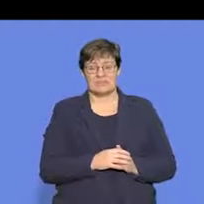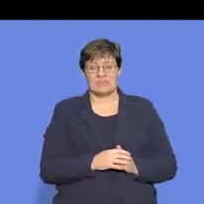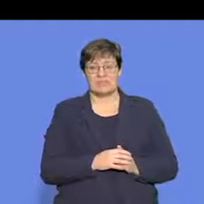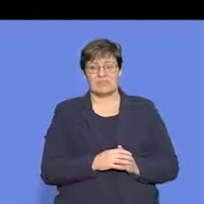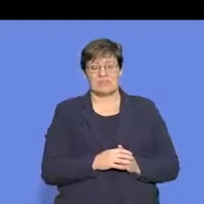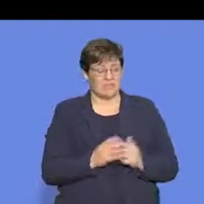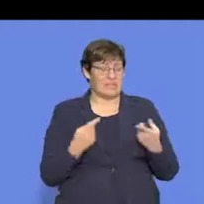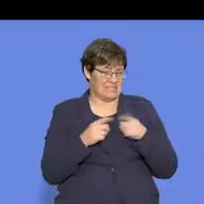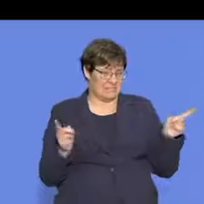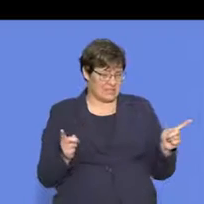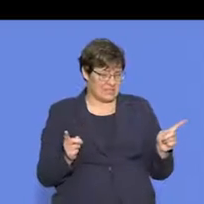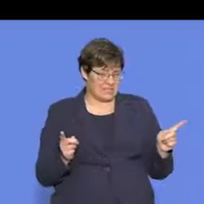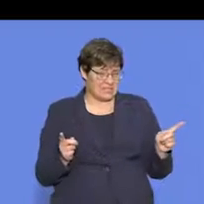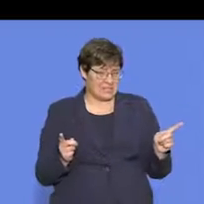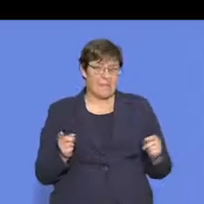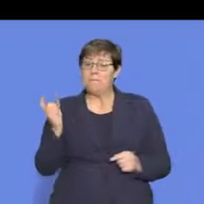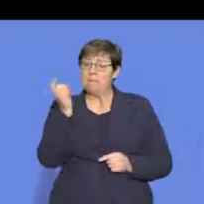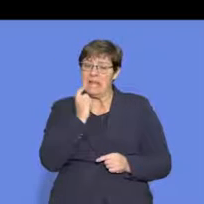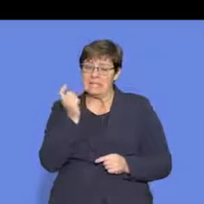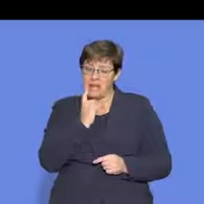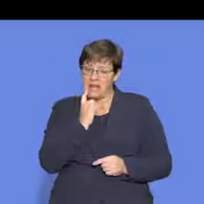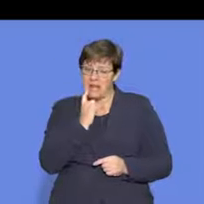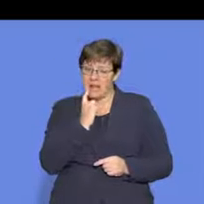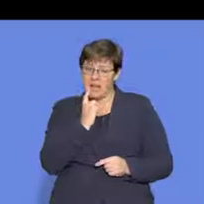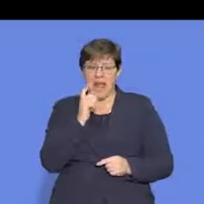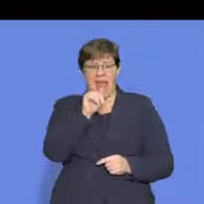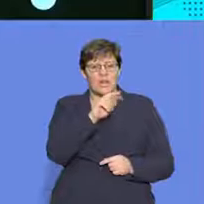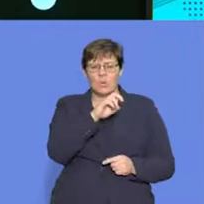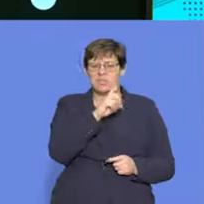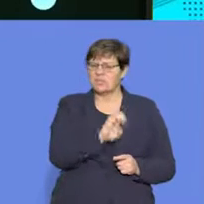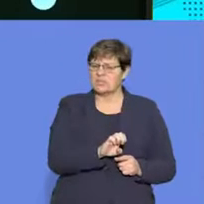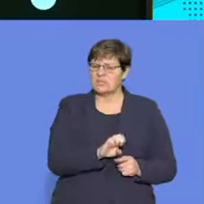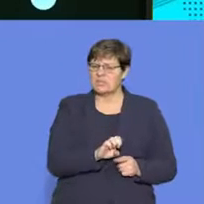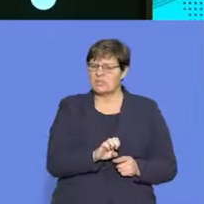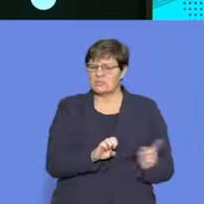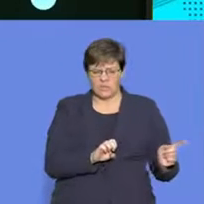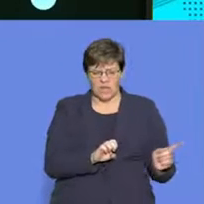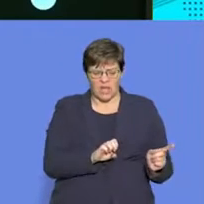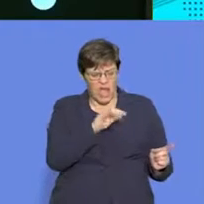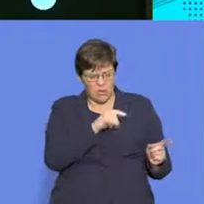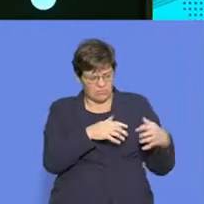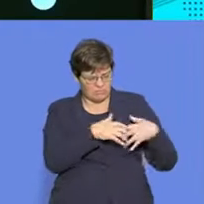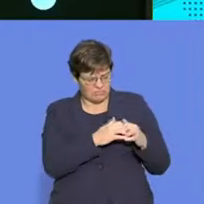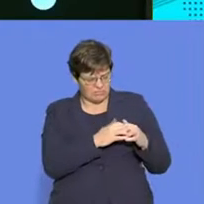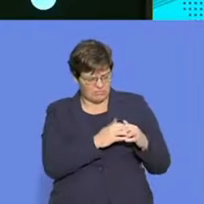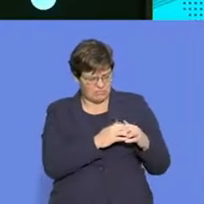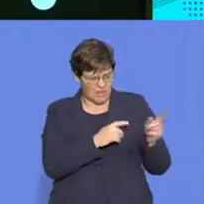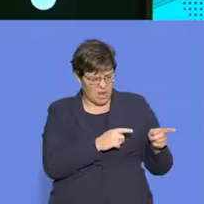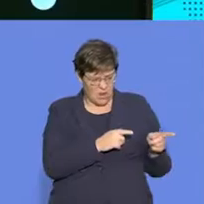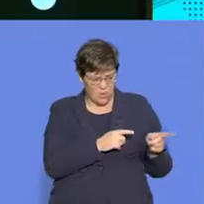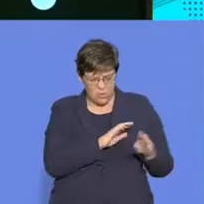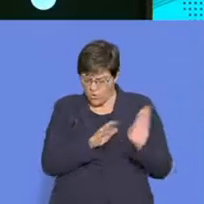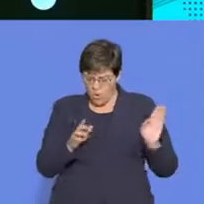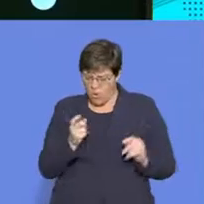It's kind of different because when we were dealing with metals, the anode was where ions